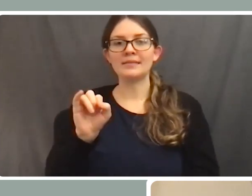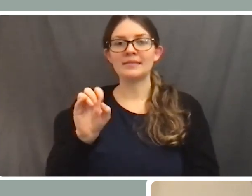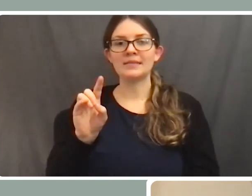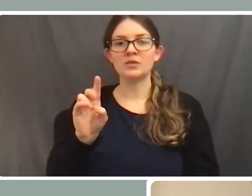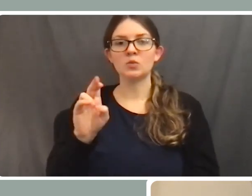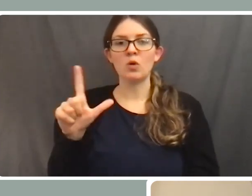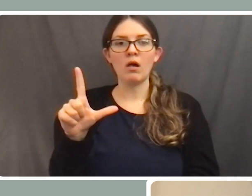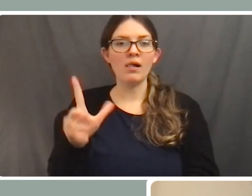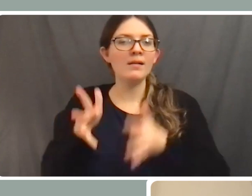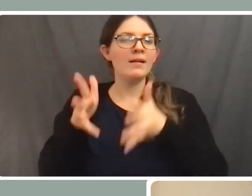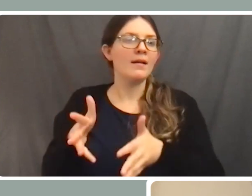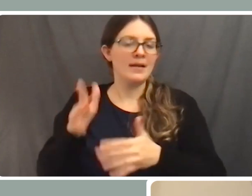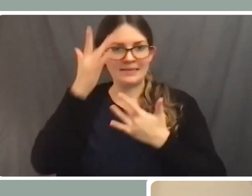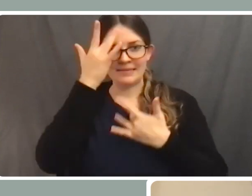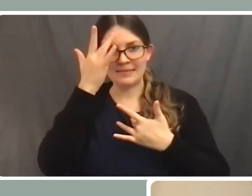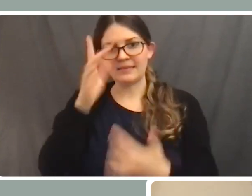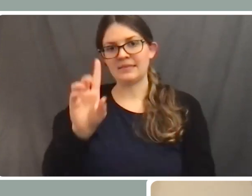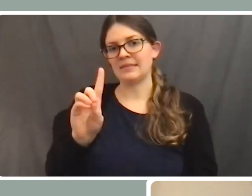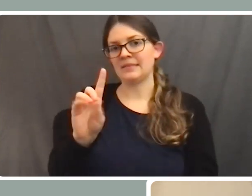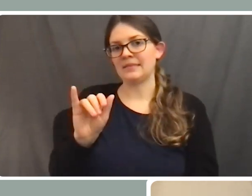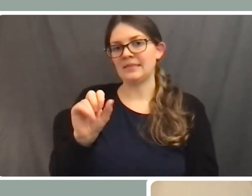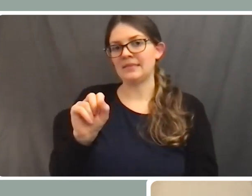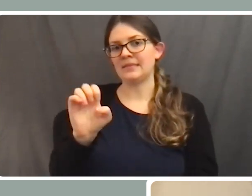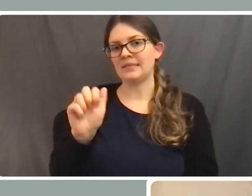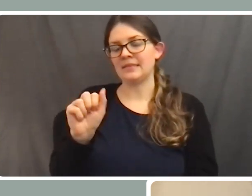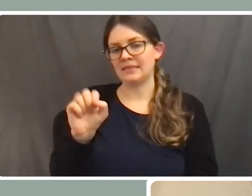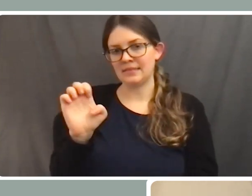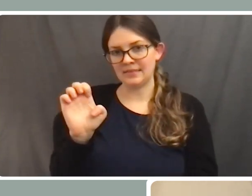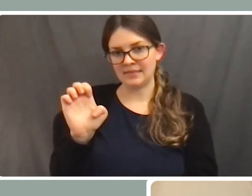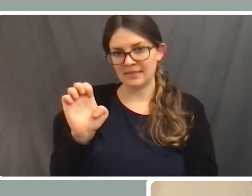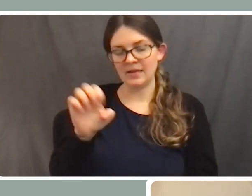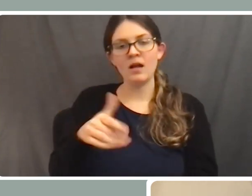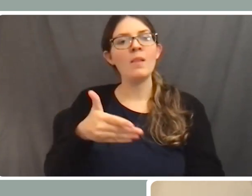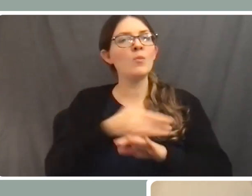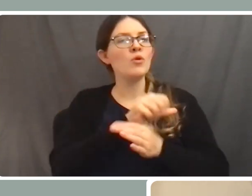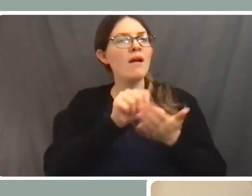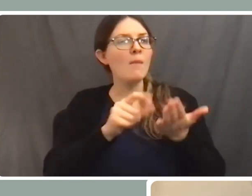who have residual disease where the preoperative treatments didn't kill all the cancer cells.